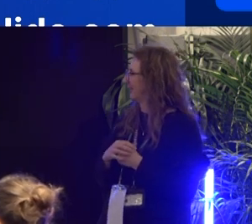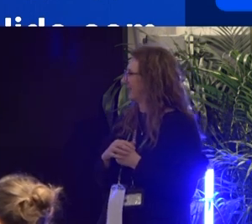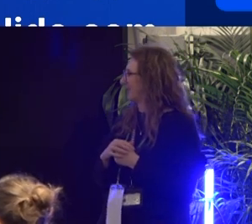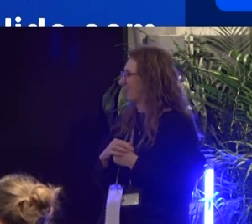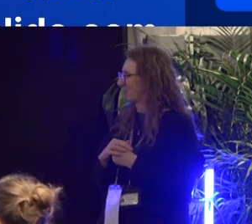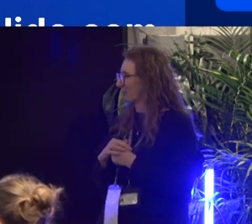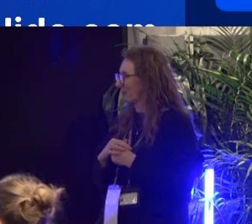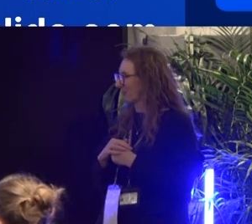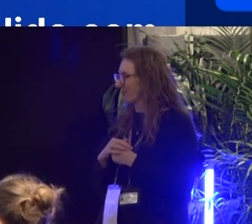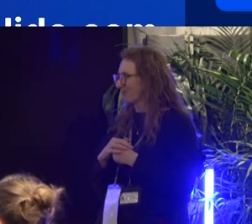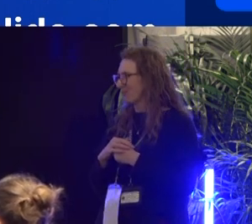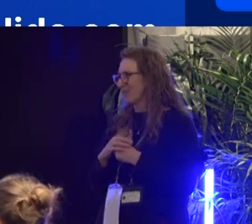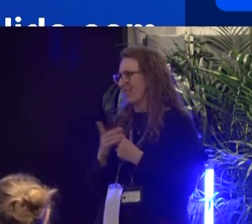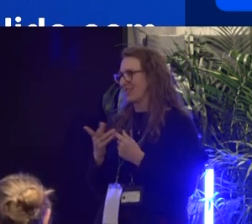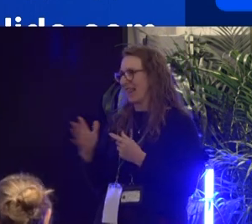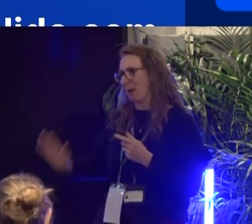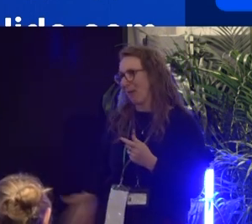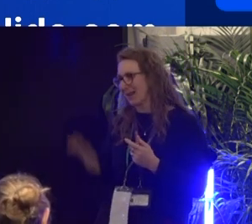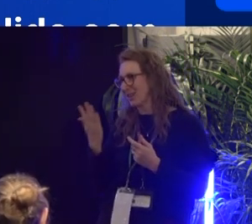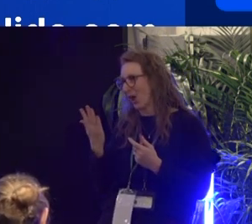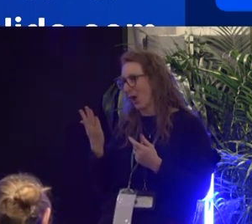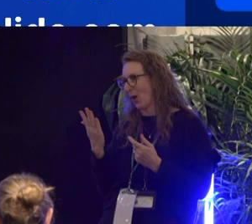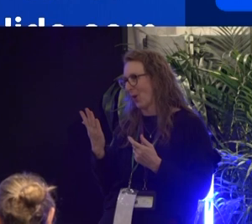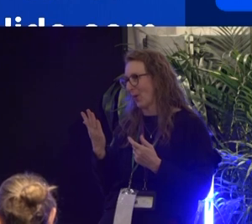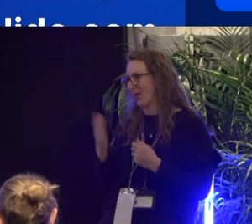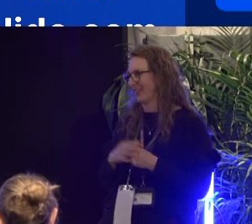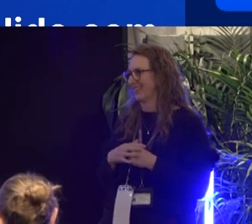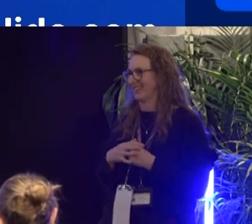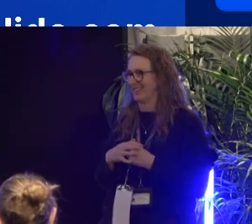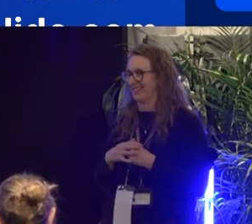Yeah, I love it. This is turning into a panto, isn't it?